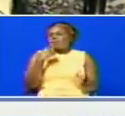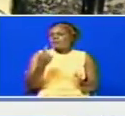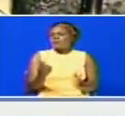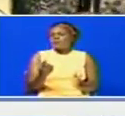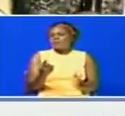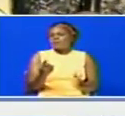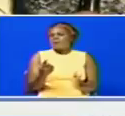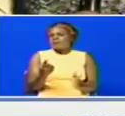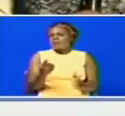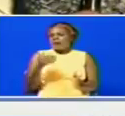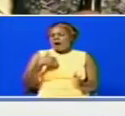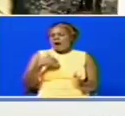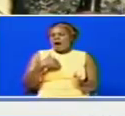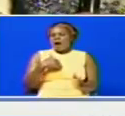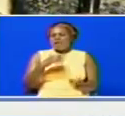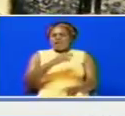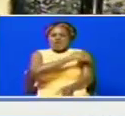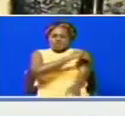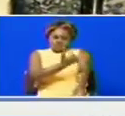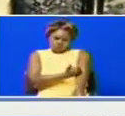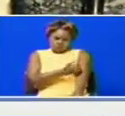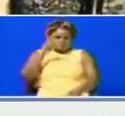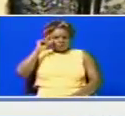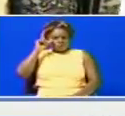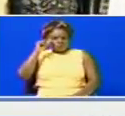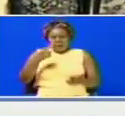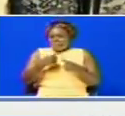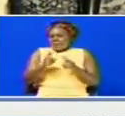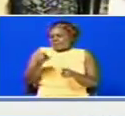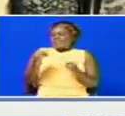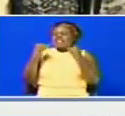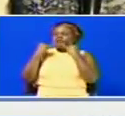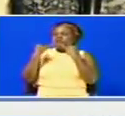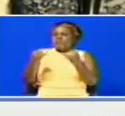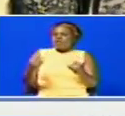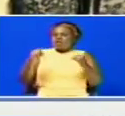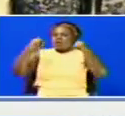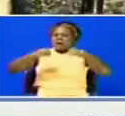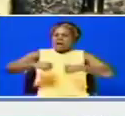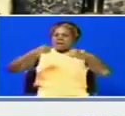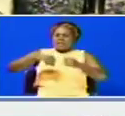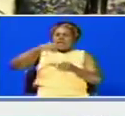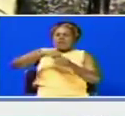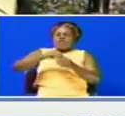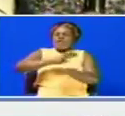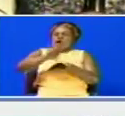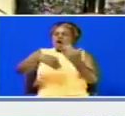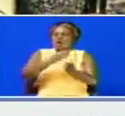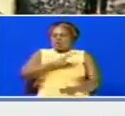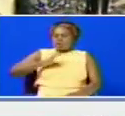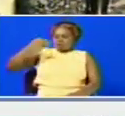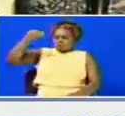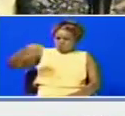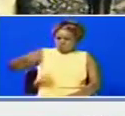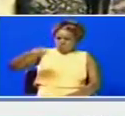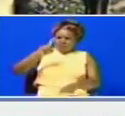enough. He has his own capacity. He can tweet. He can give information. But is that information agreeable among all the commissioners? Today, Yvonne,